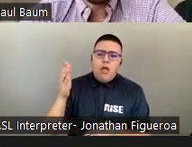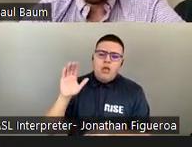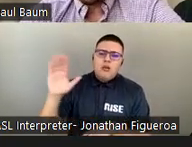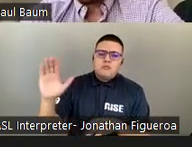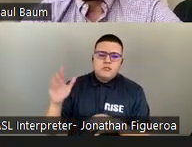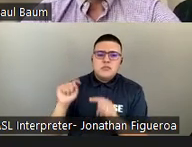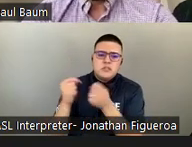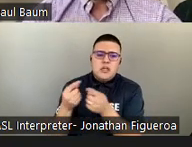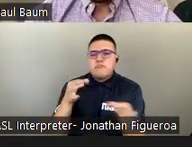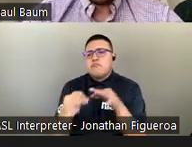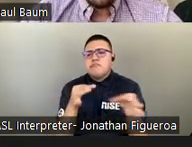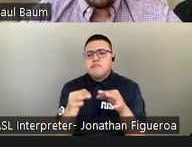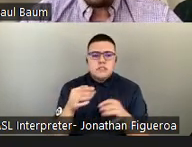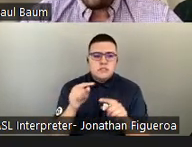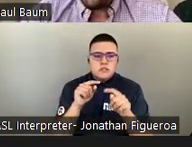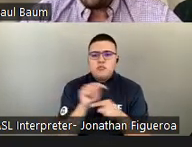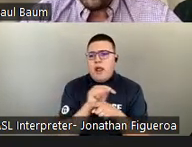later. But the